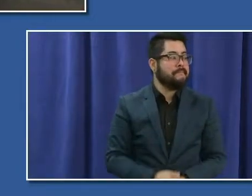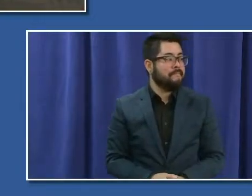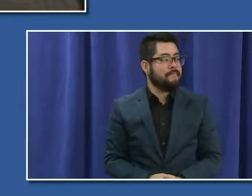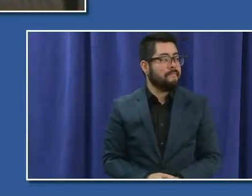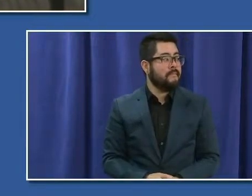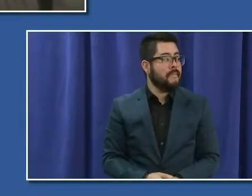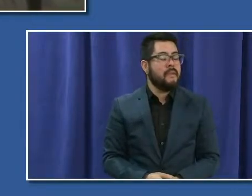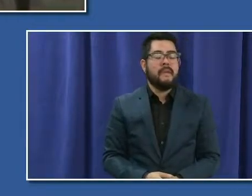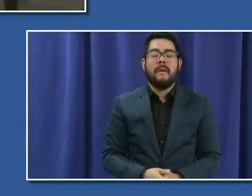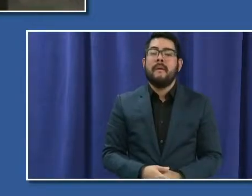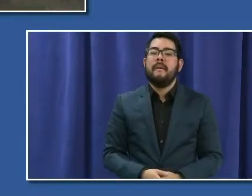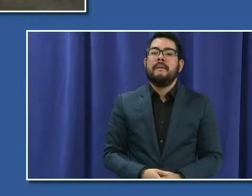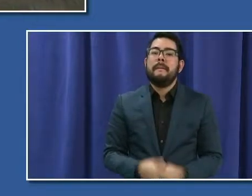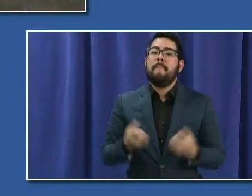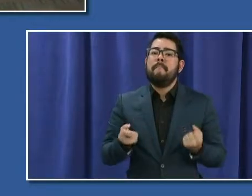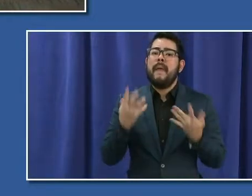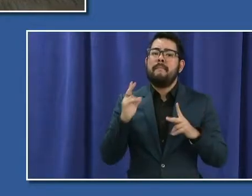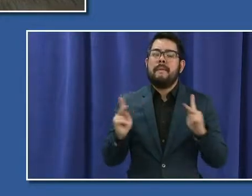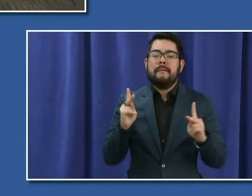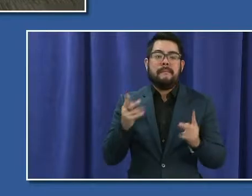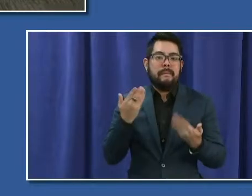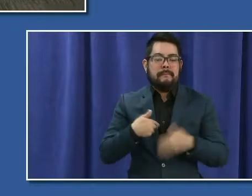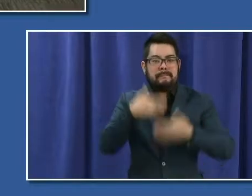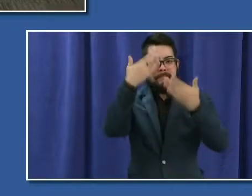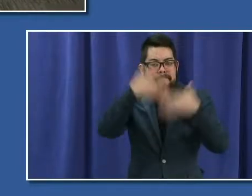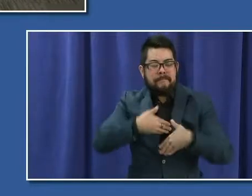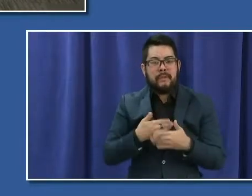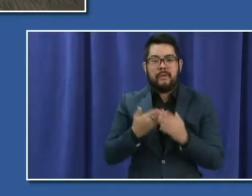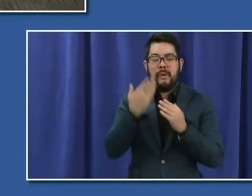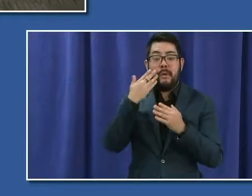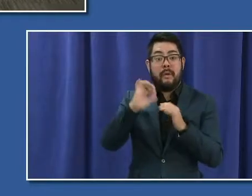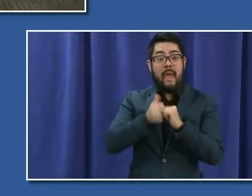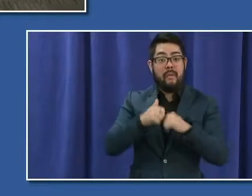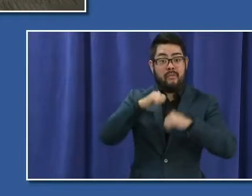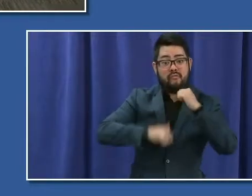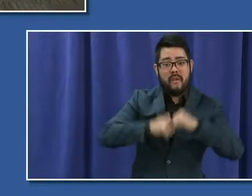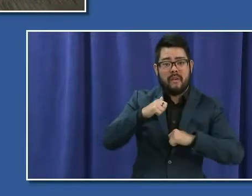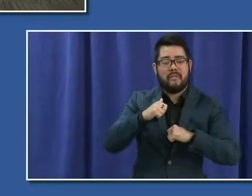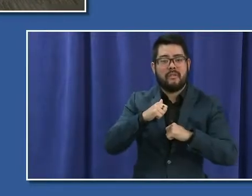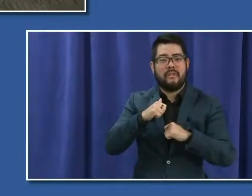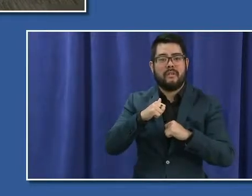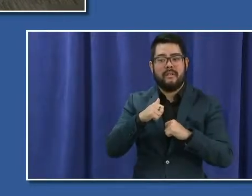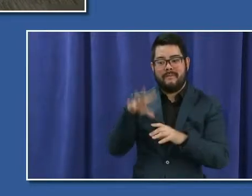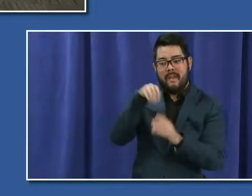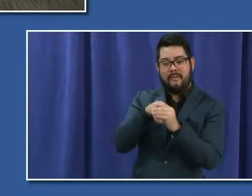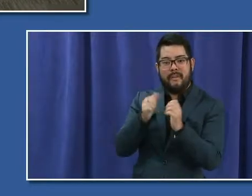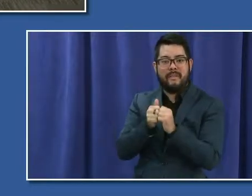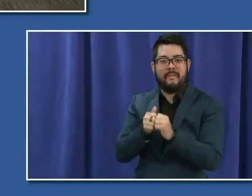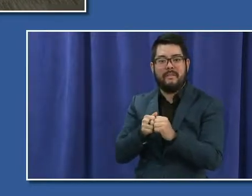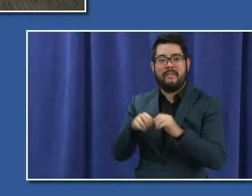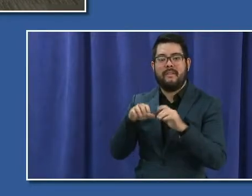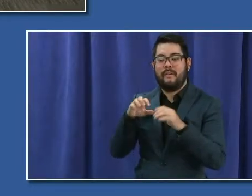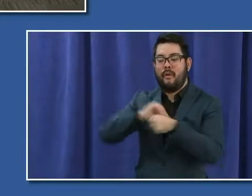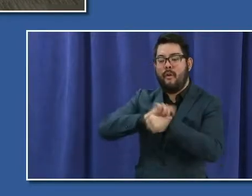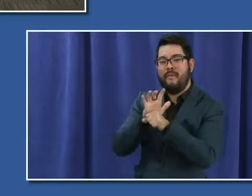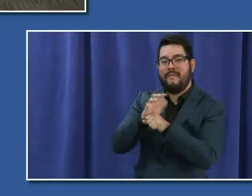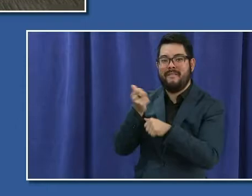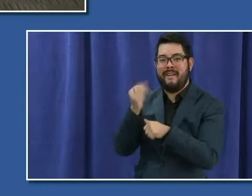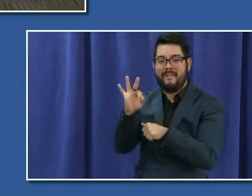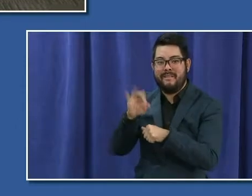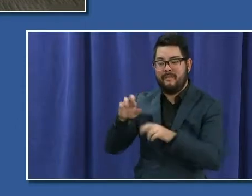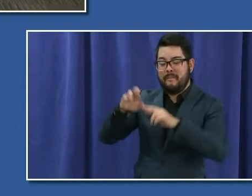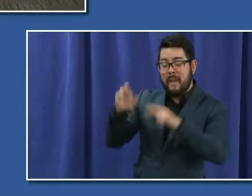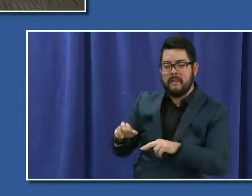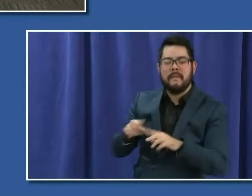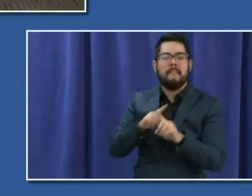Many people may not immediately think of how infrastructure departments have a role in the response to COVID-19, but I know everyone's been working also